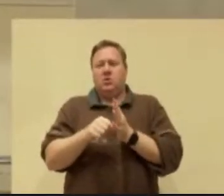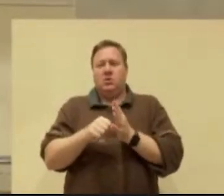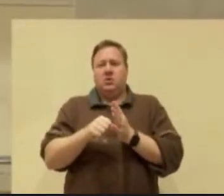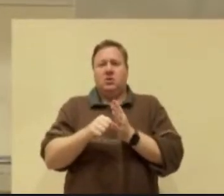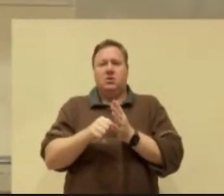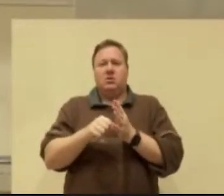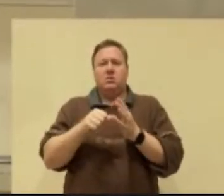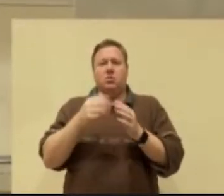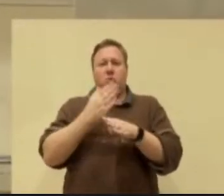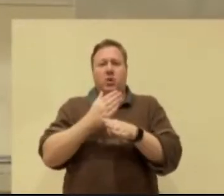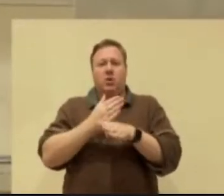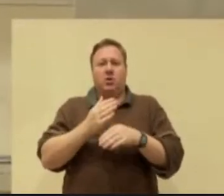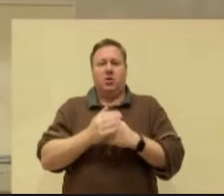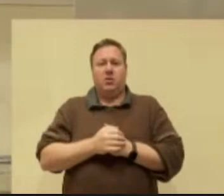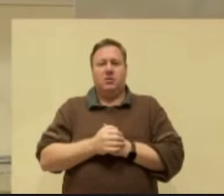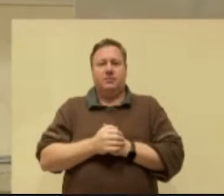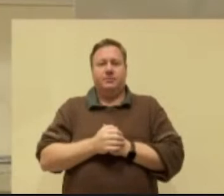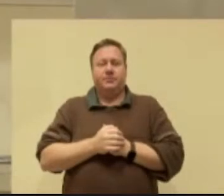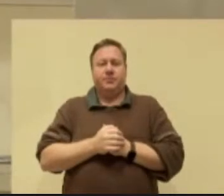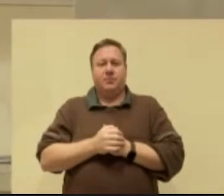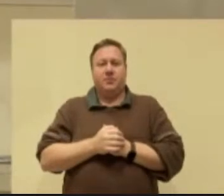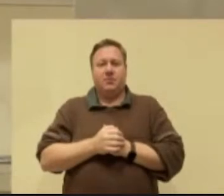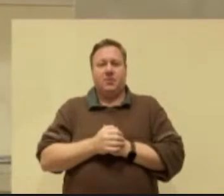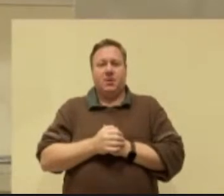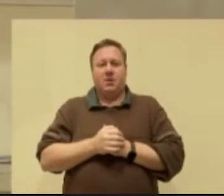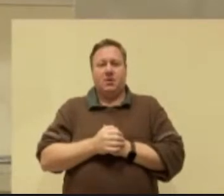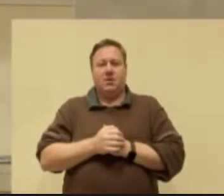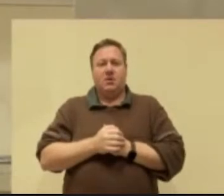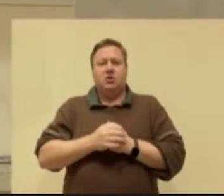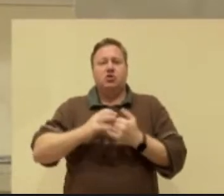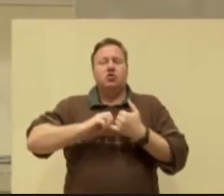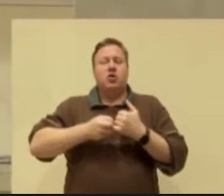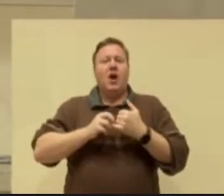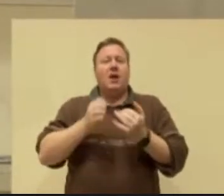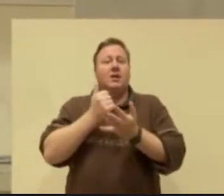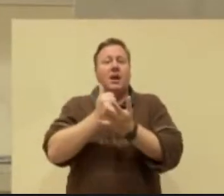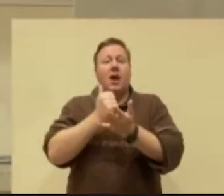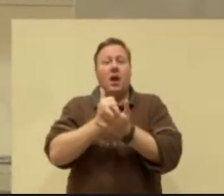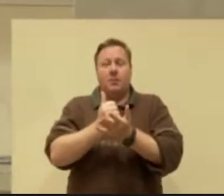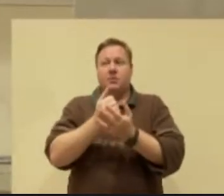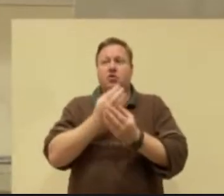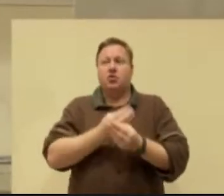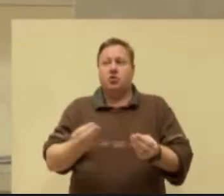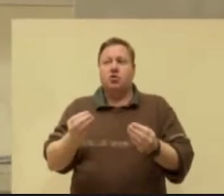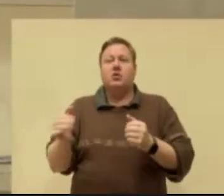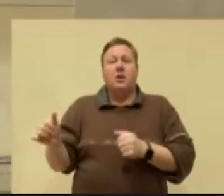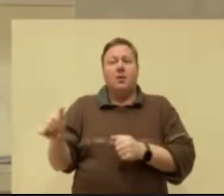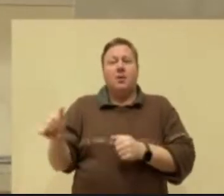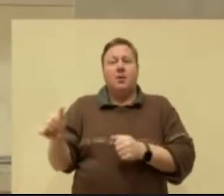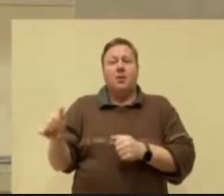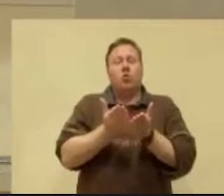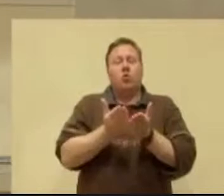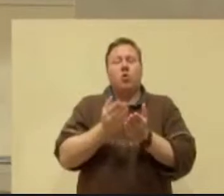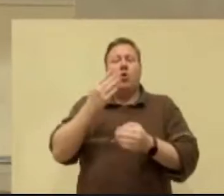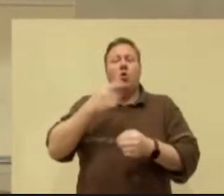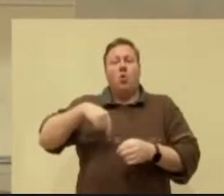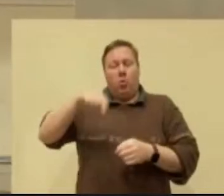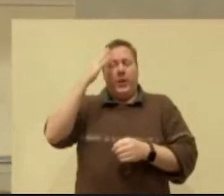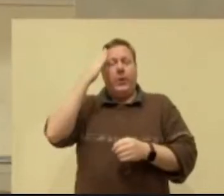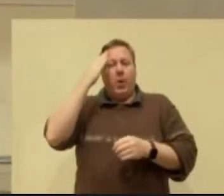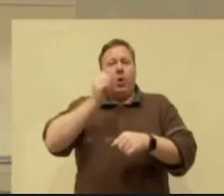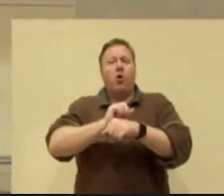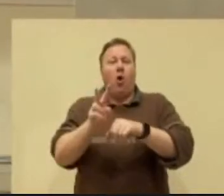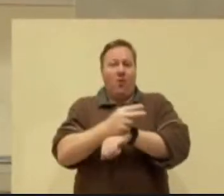post delivery while facilitating alias return to school we know that kovitch came with a lot of problems but one of the things it